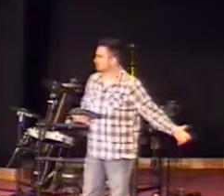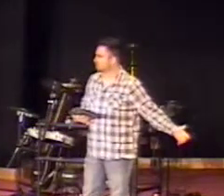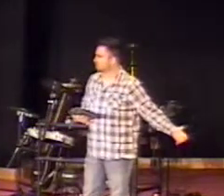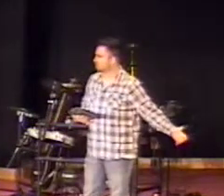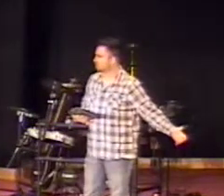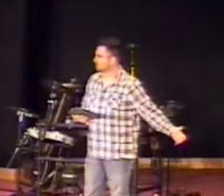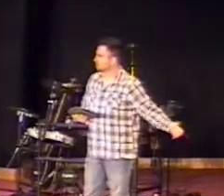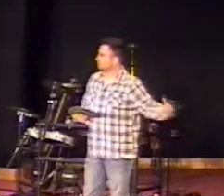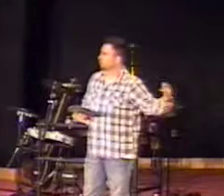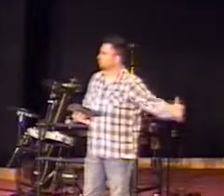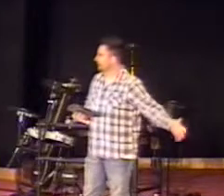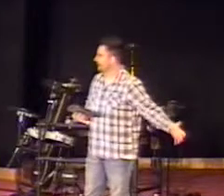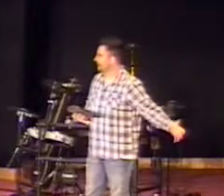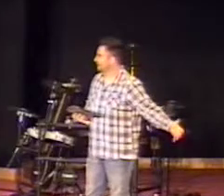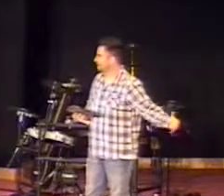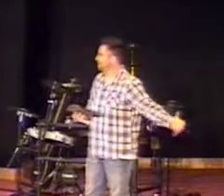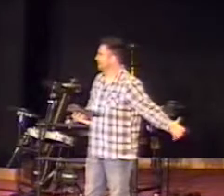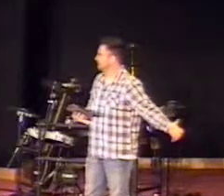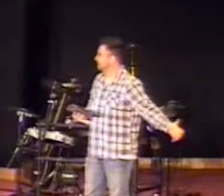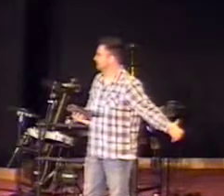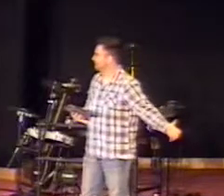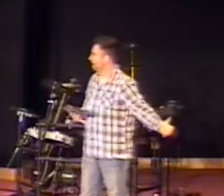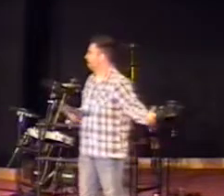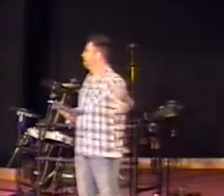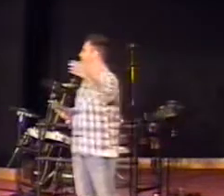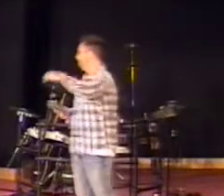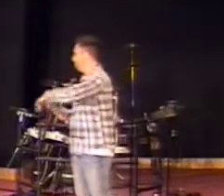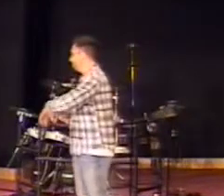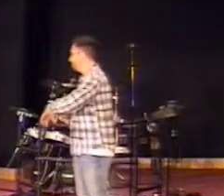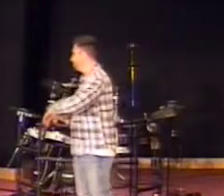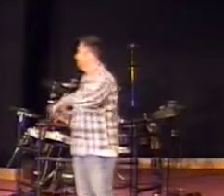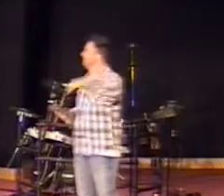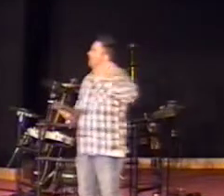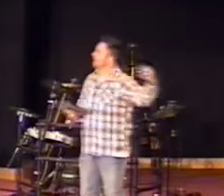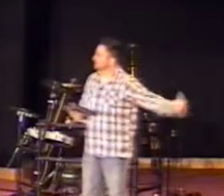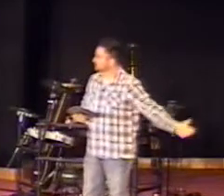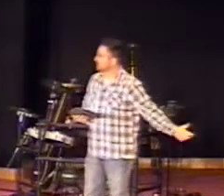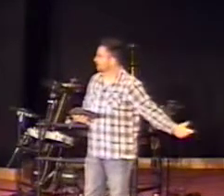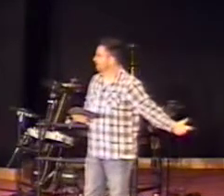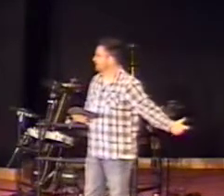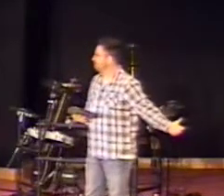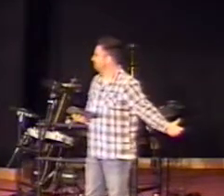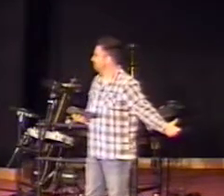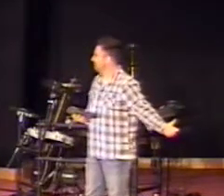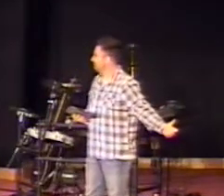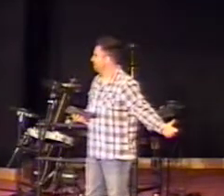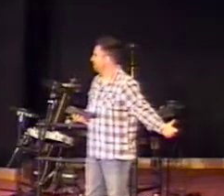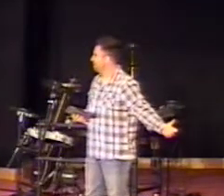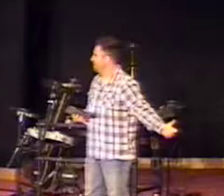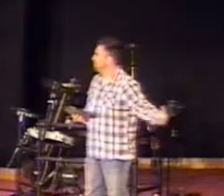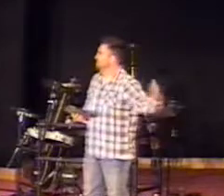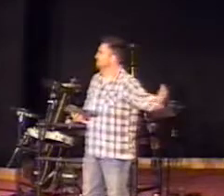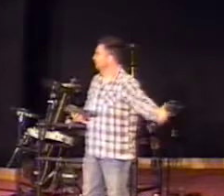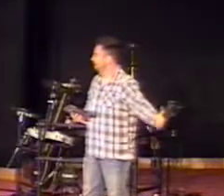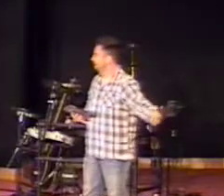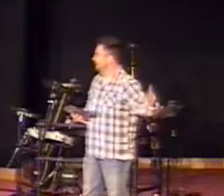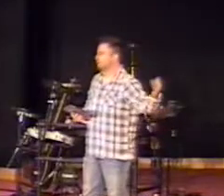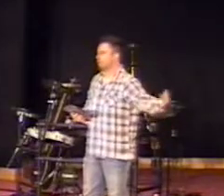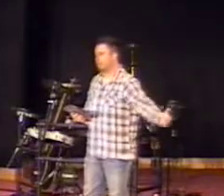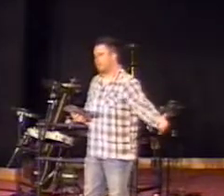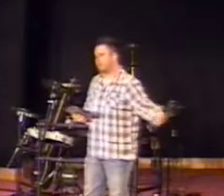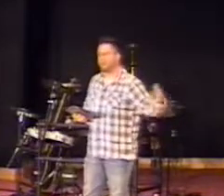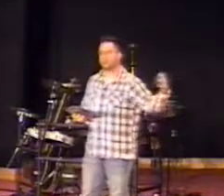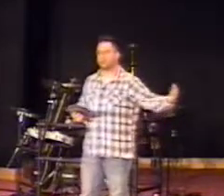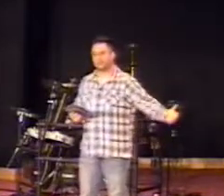committing adultery? Or fornicating, having sex before marriage, becoming a Christian, and then still having sex before marriage? Or stealing,